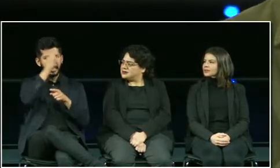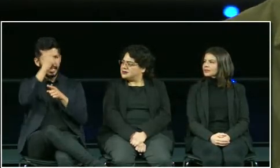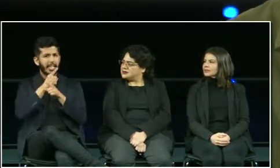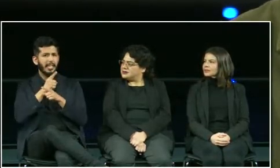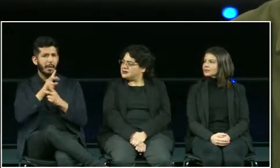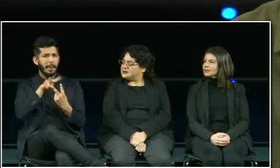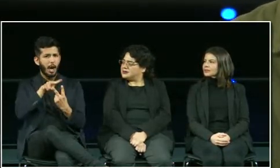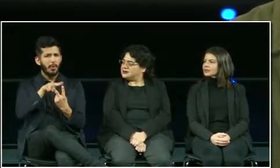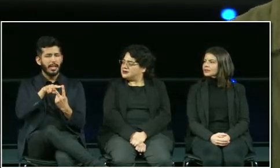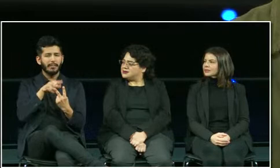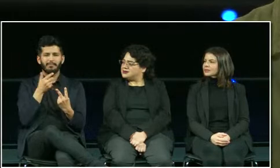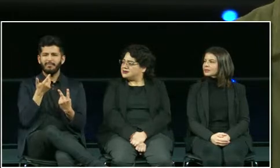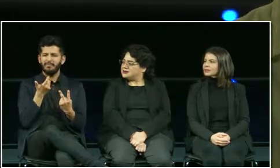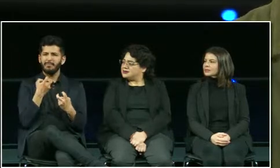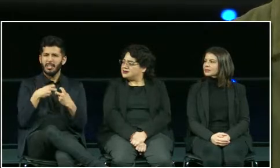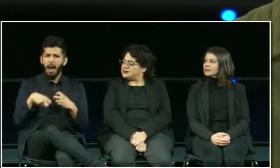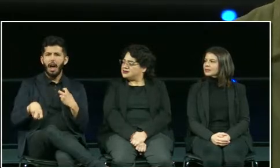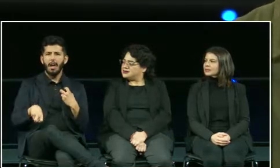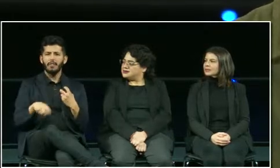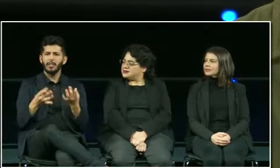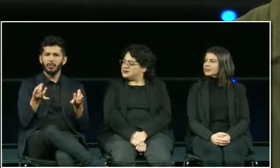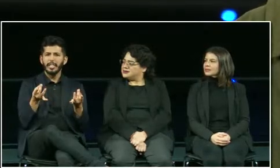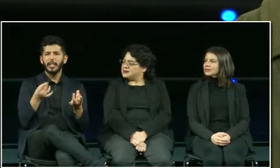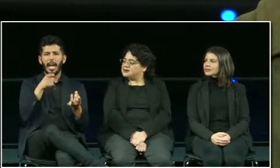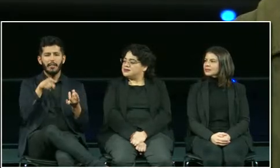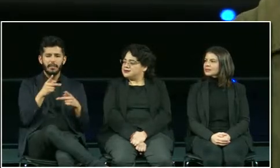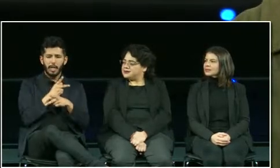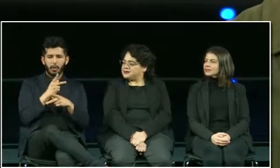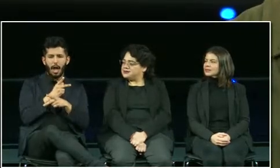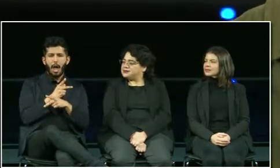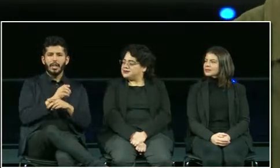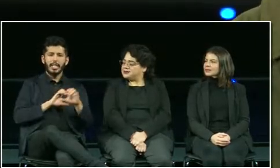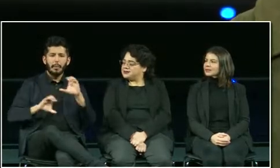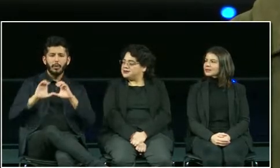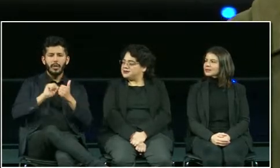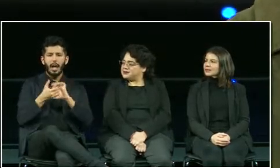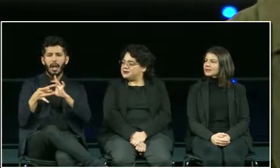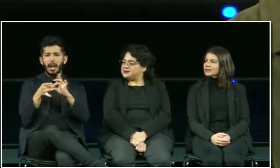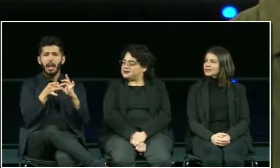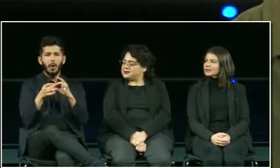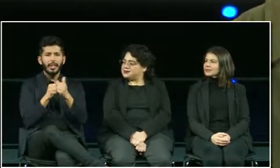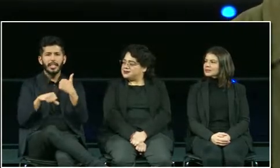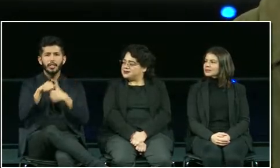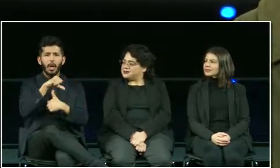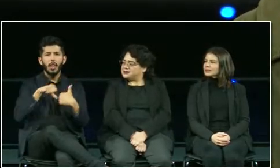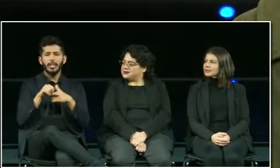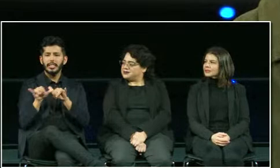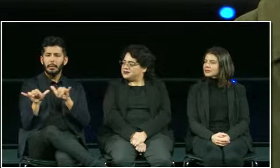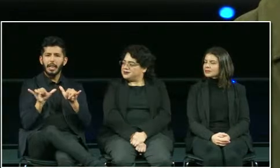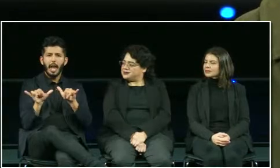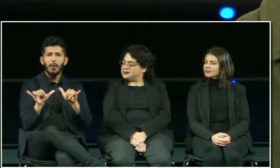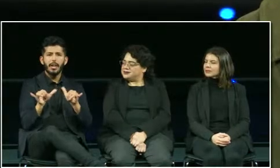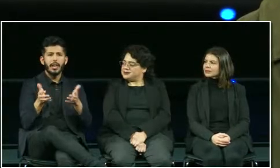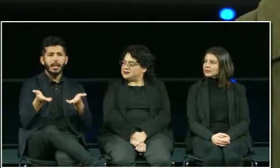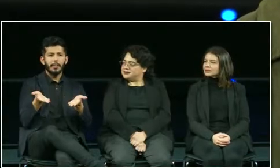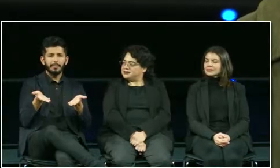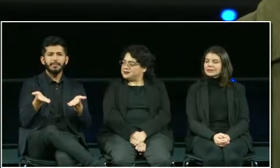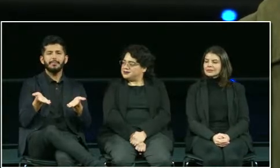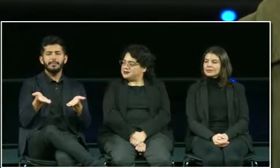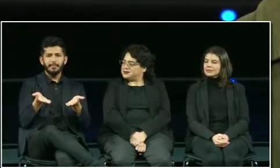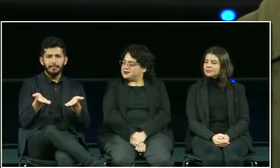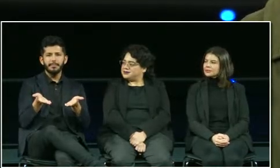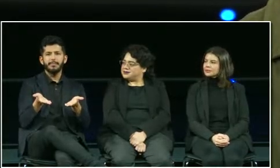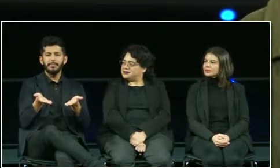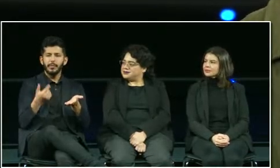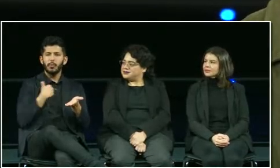know, you've really got to try and find that chemistry, that sort of similarity, you know, and sort of